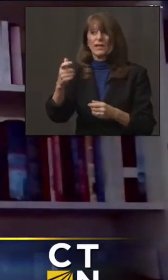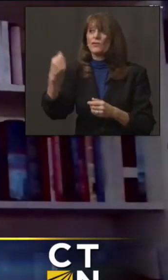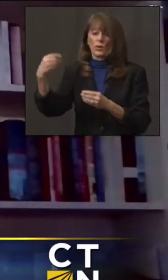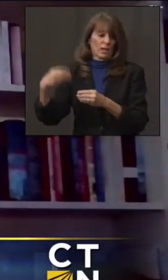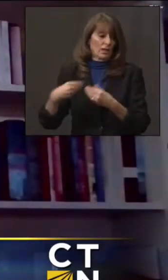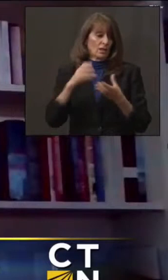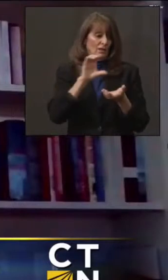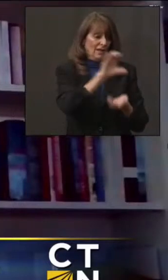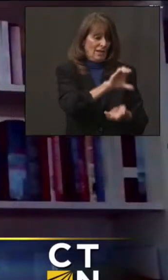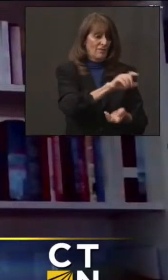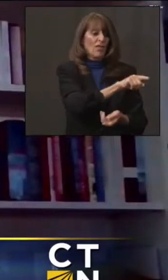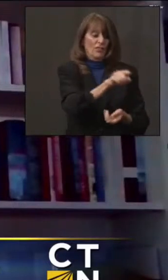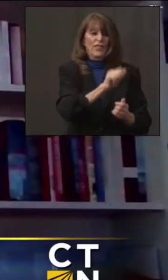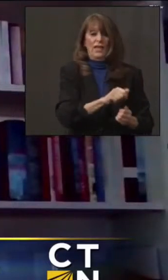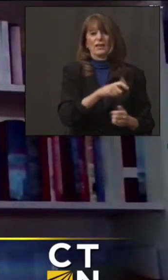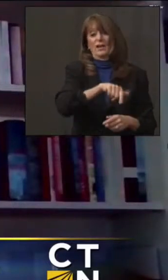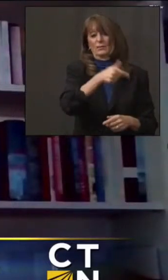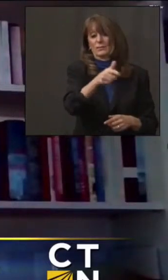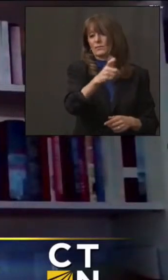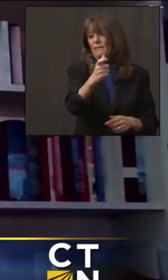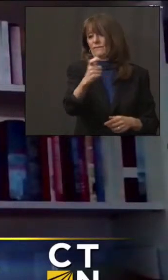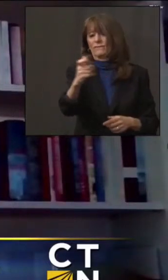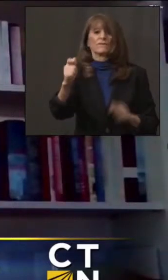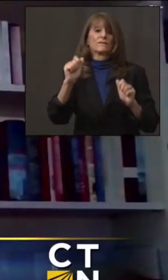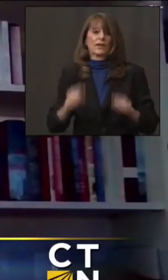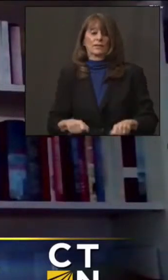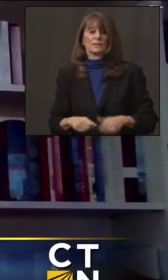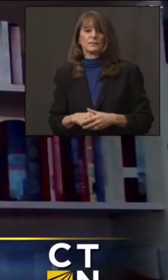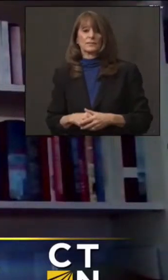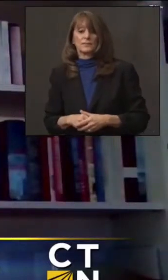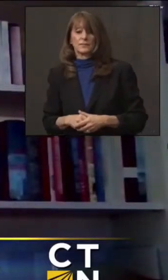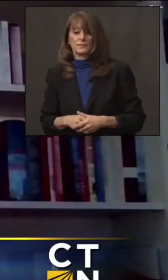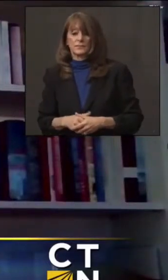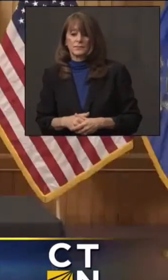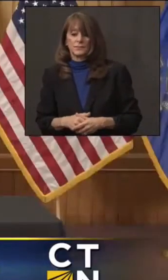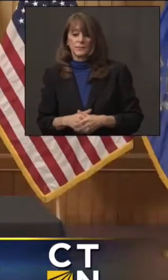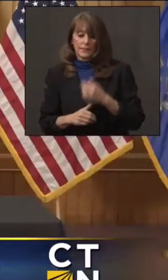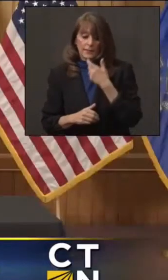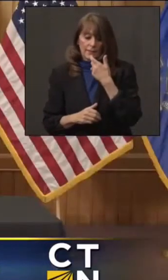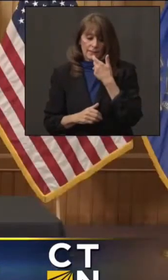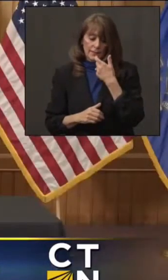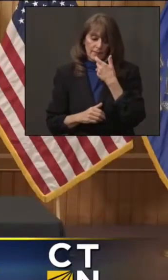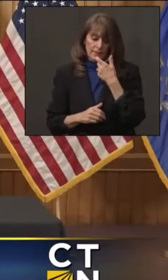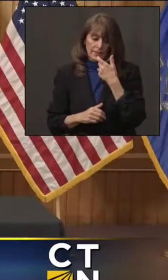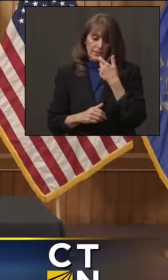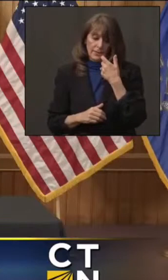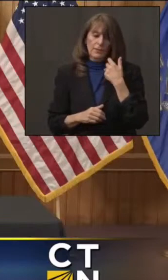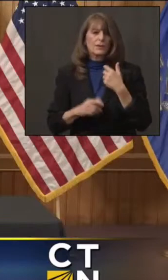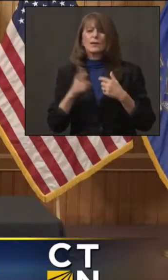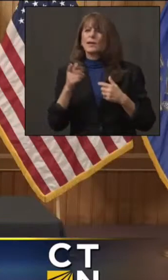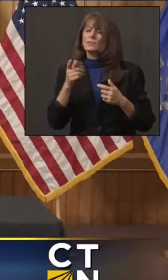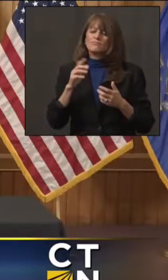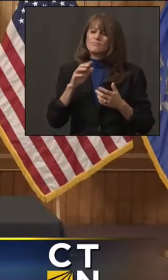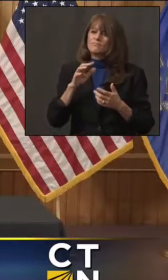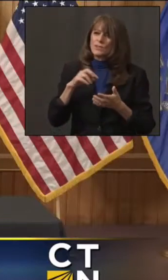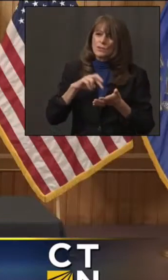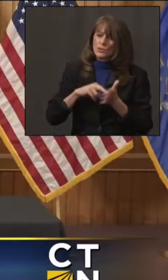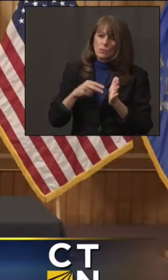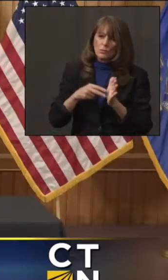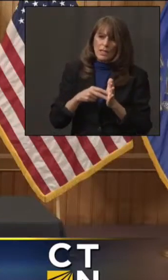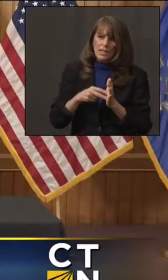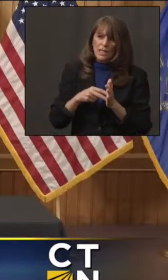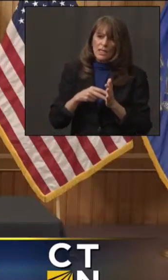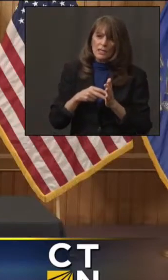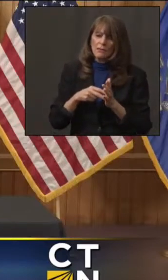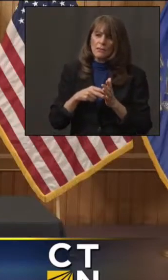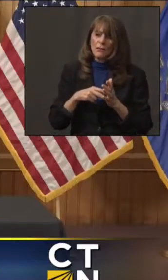to administer the vaccines relatively quickly. And are you just talking about nursing homes, or are you also lumping assisted living